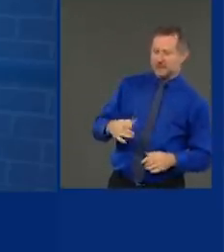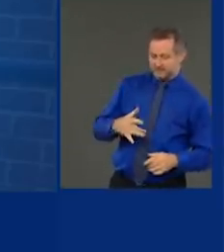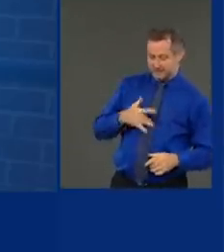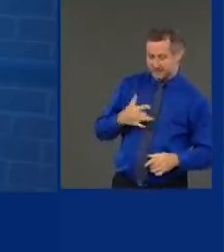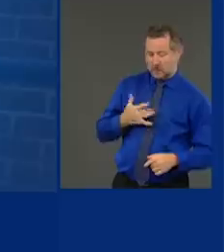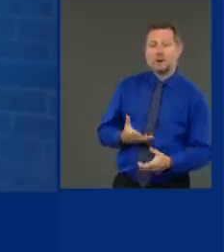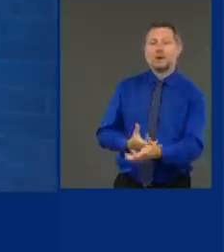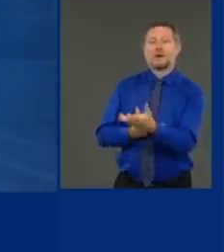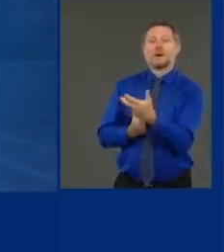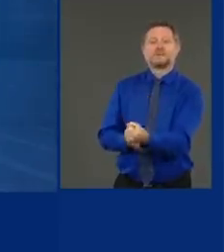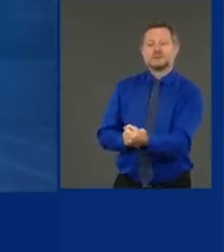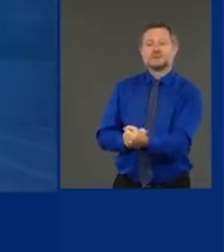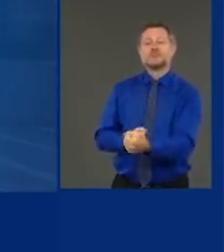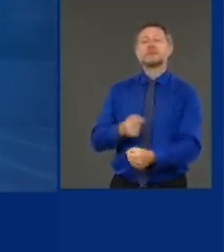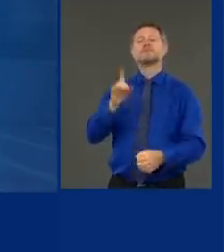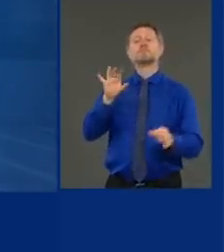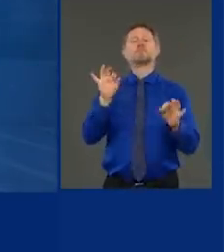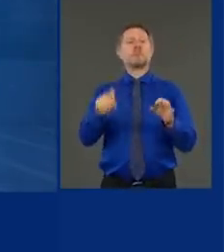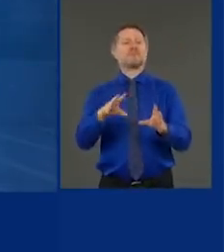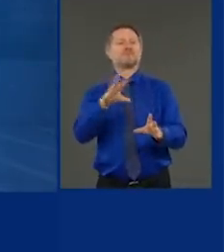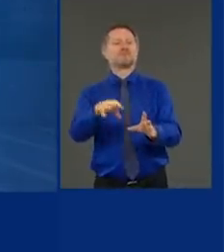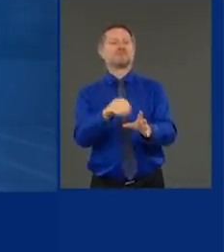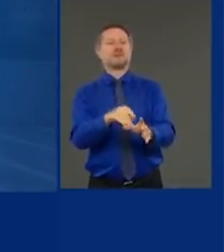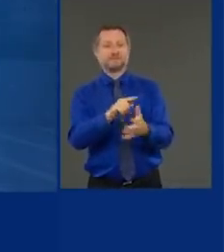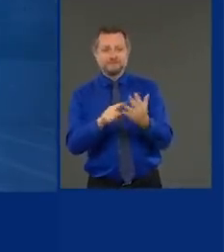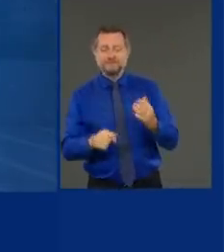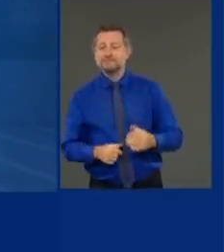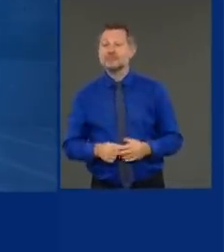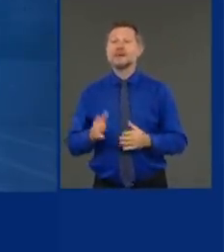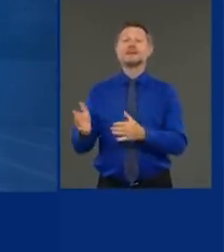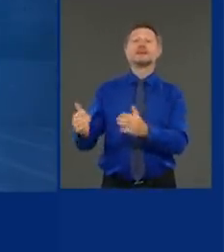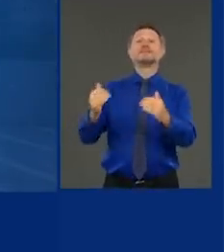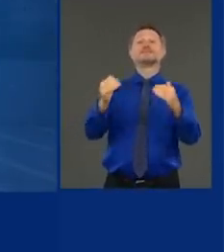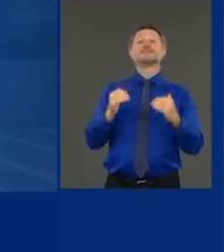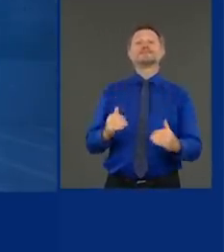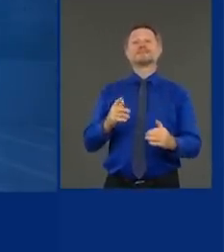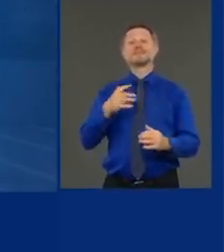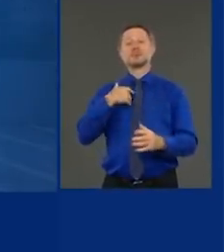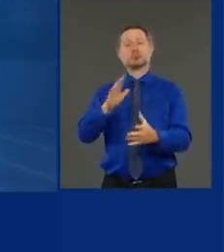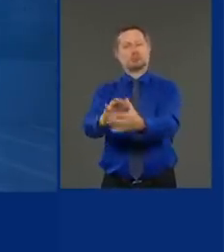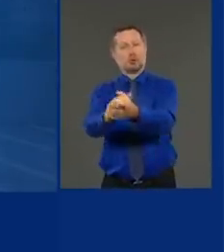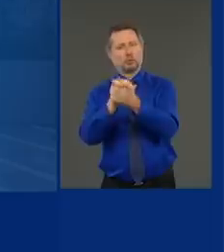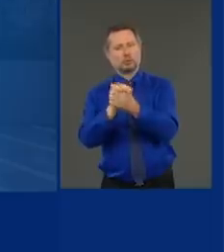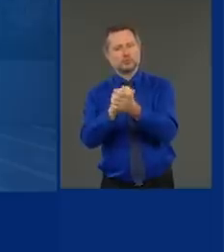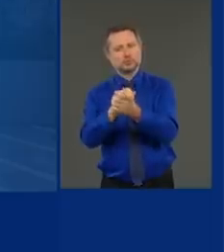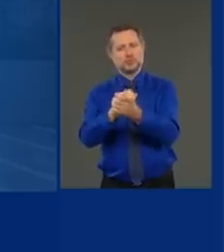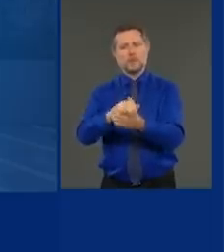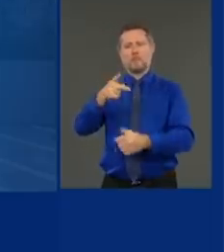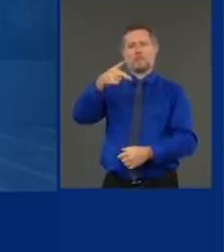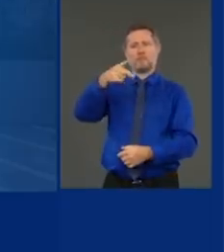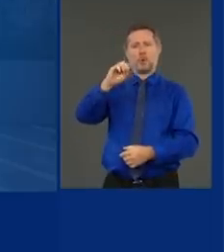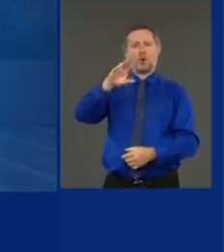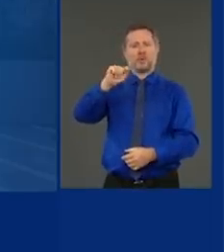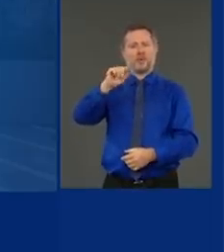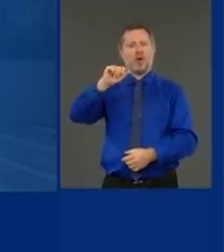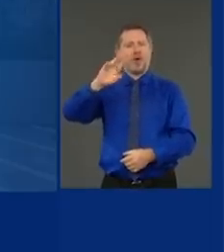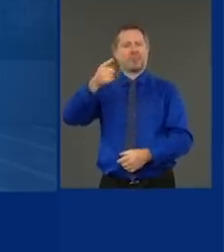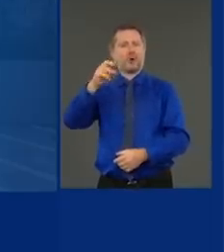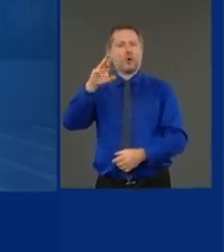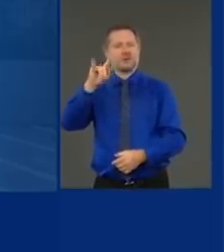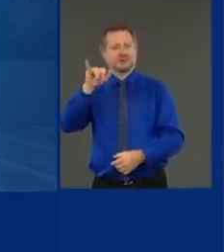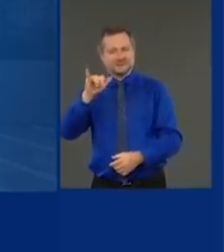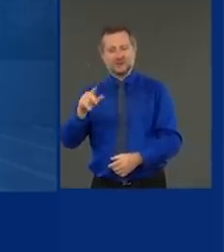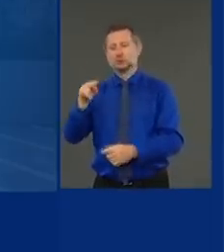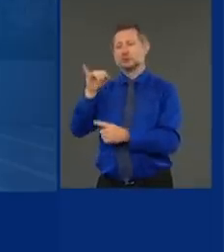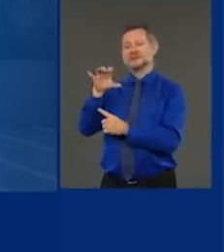which means they have to be part of the process. We have to have a dialogue. I want to congratulate the Port Authority, Rick Cotton,